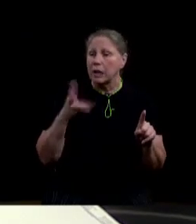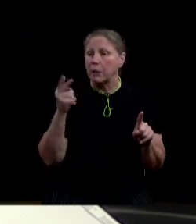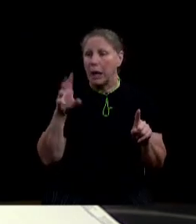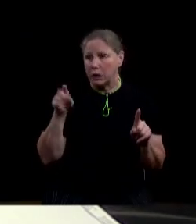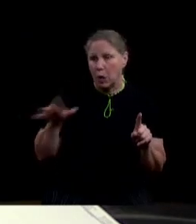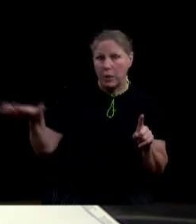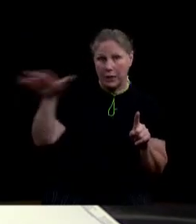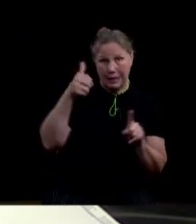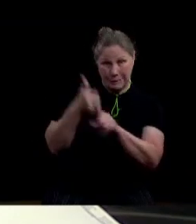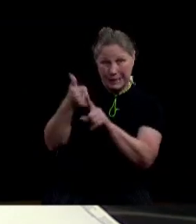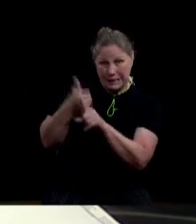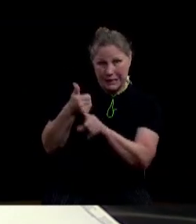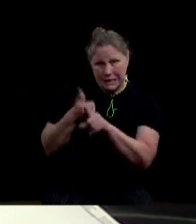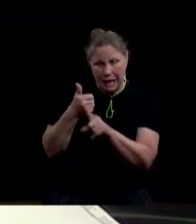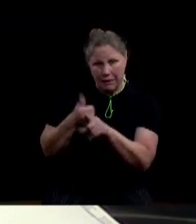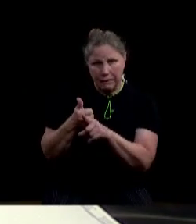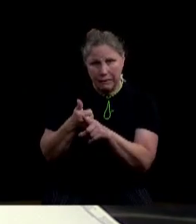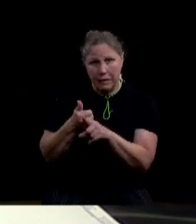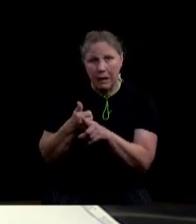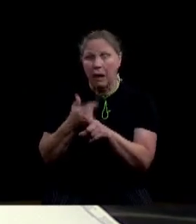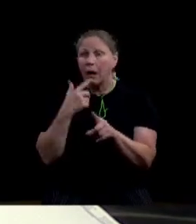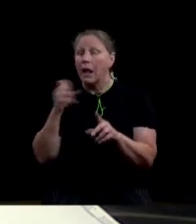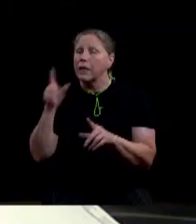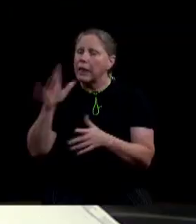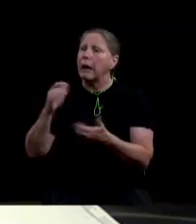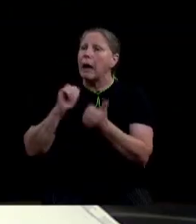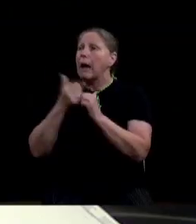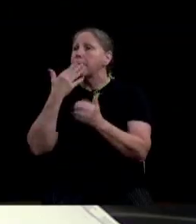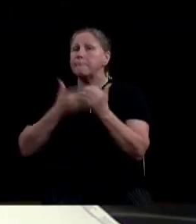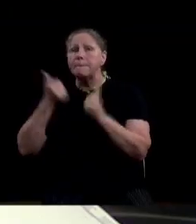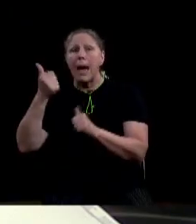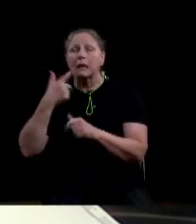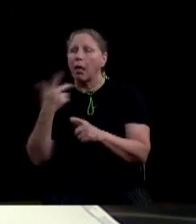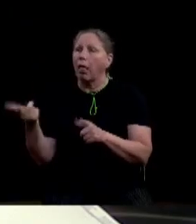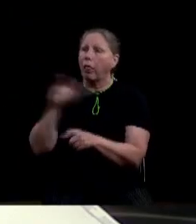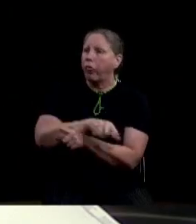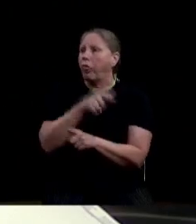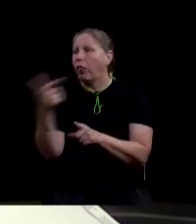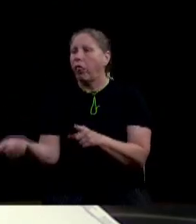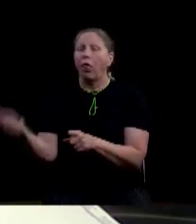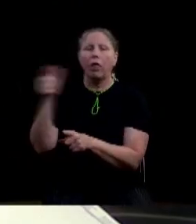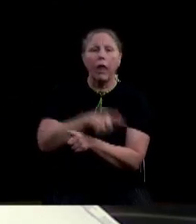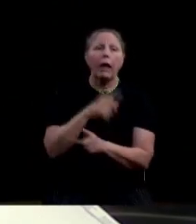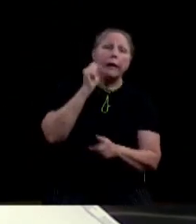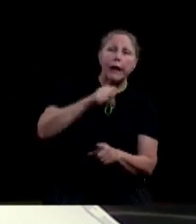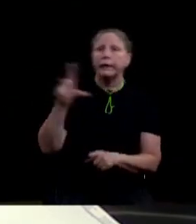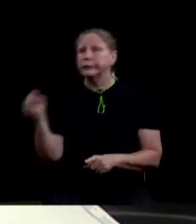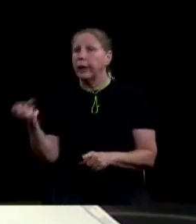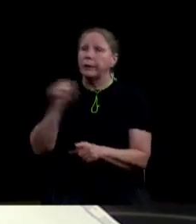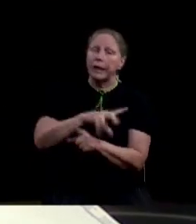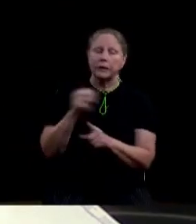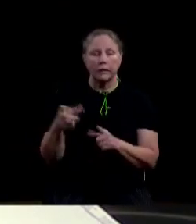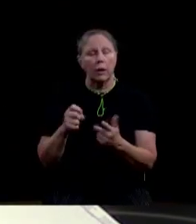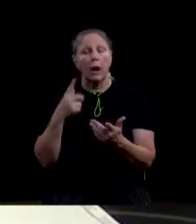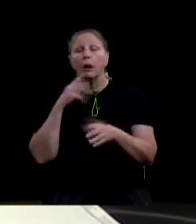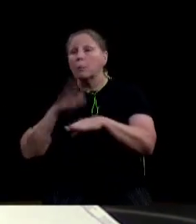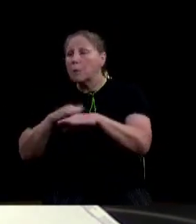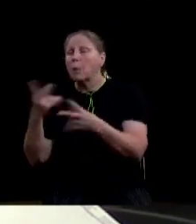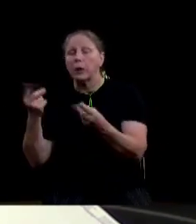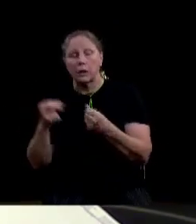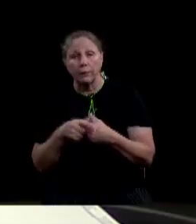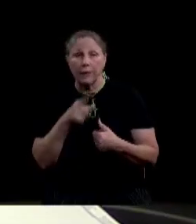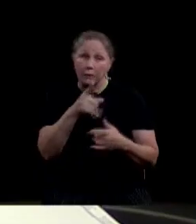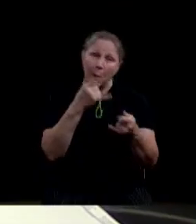on how bad COVID and the precautions you take are? If you make masks absolutely